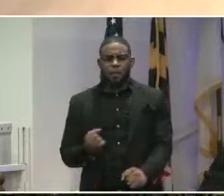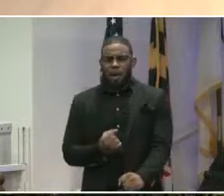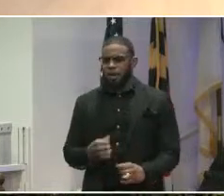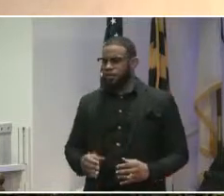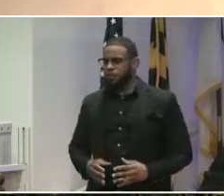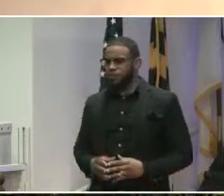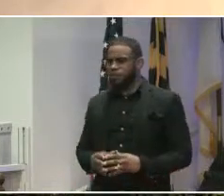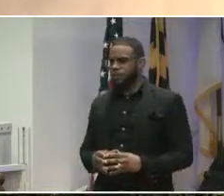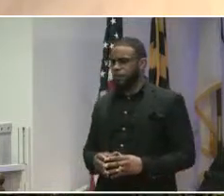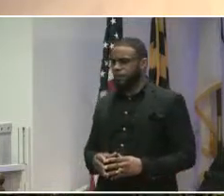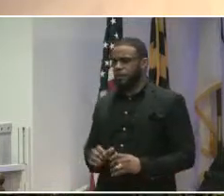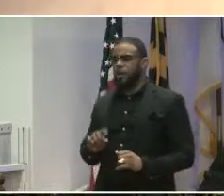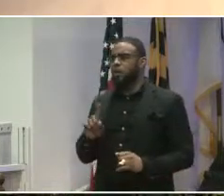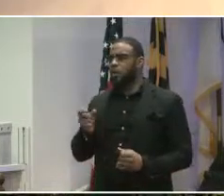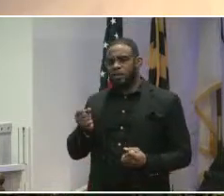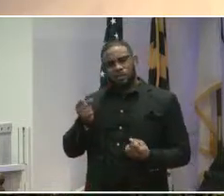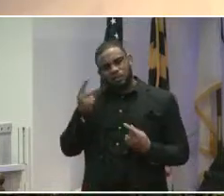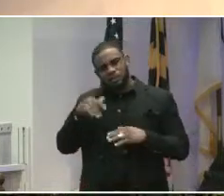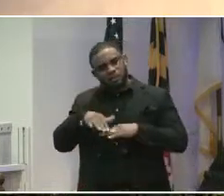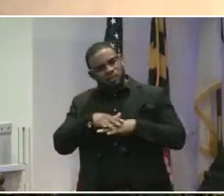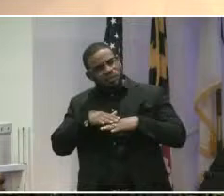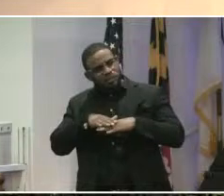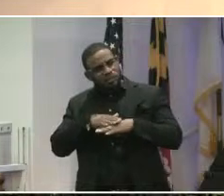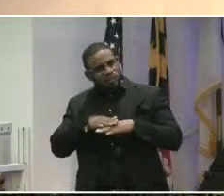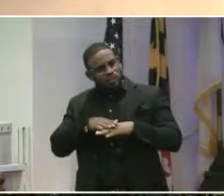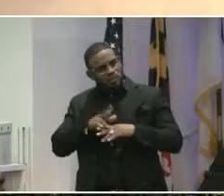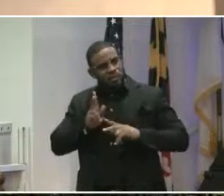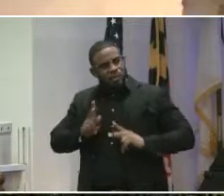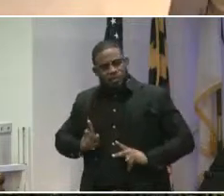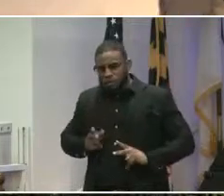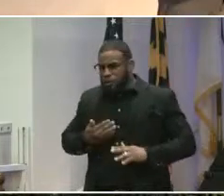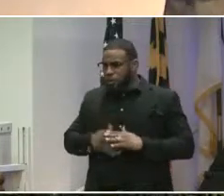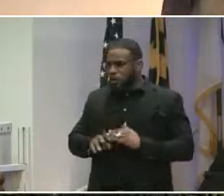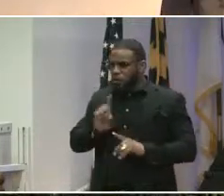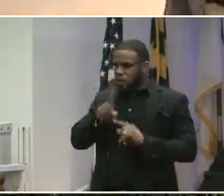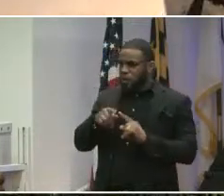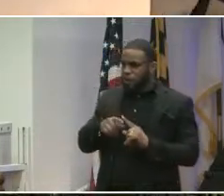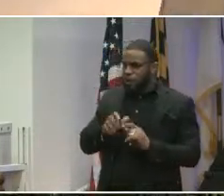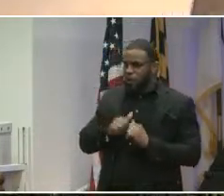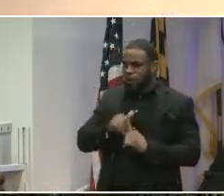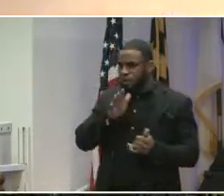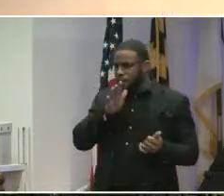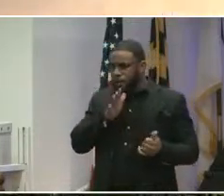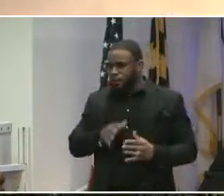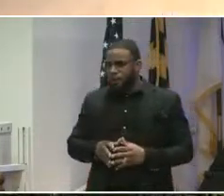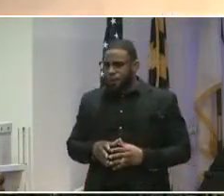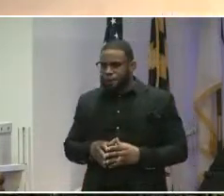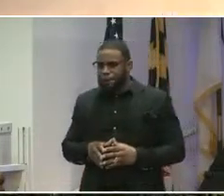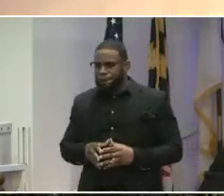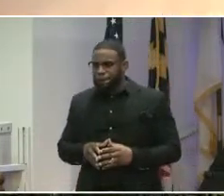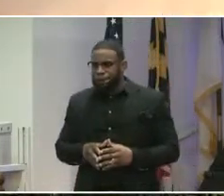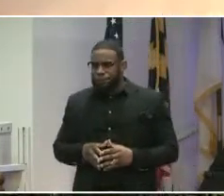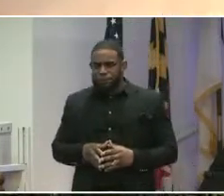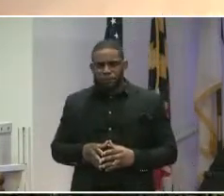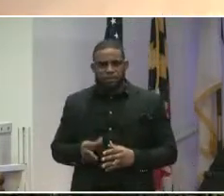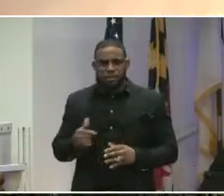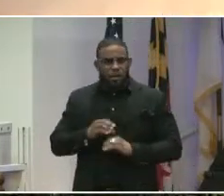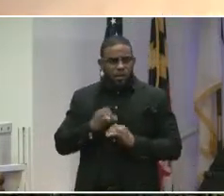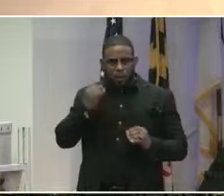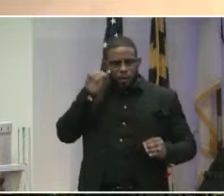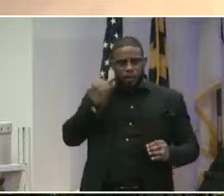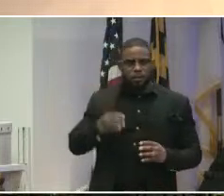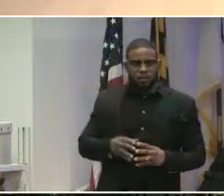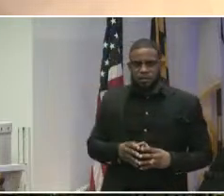power, could only understand the physical birth that I talked about with my mother. He had no